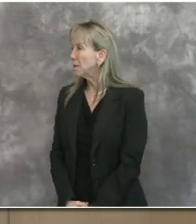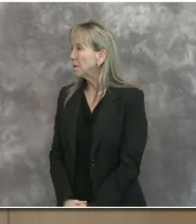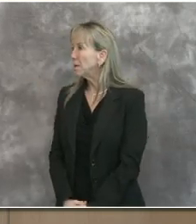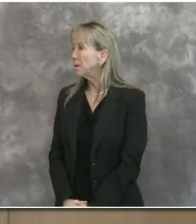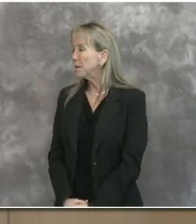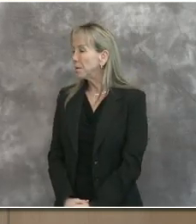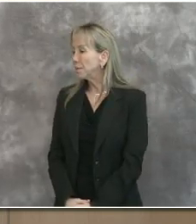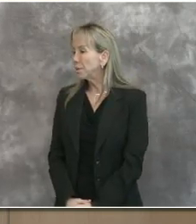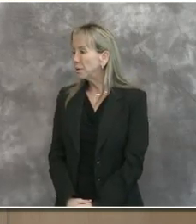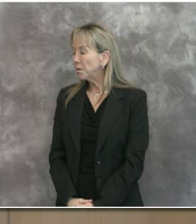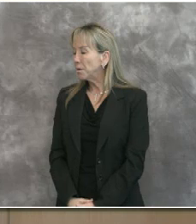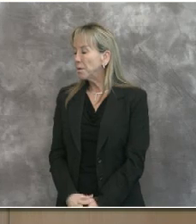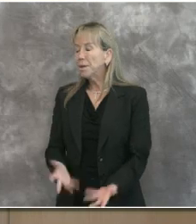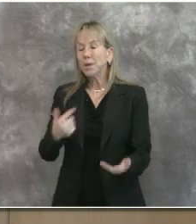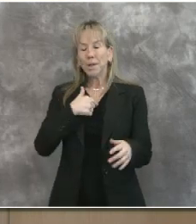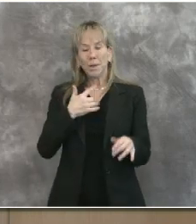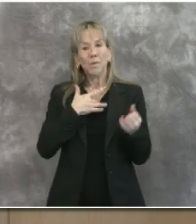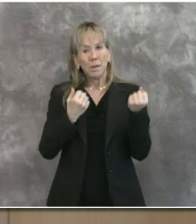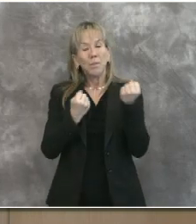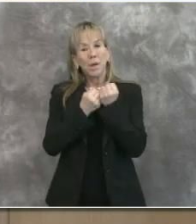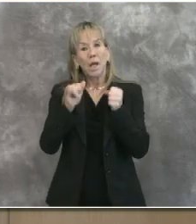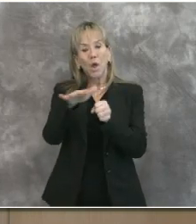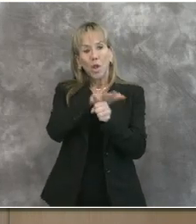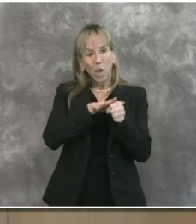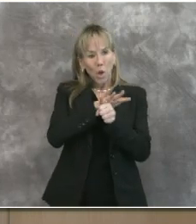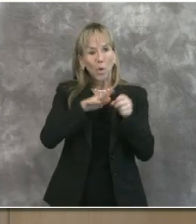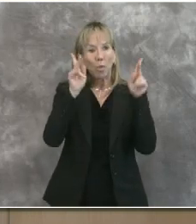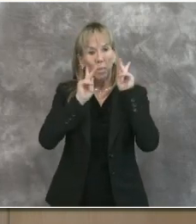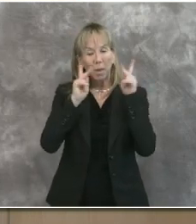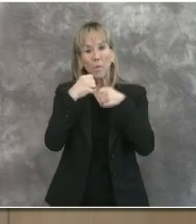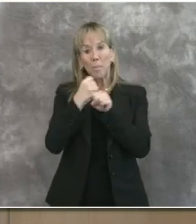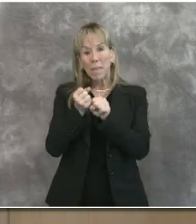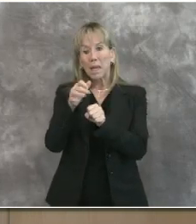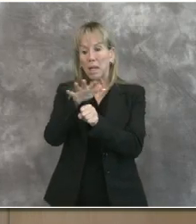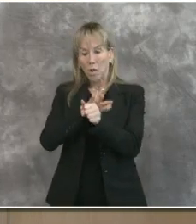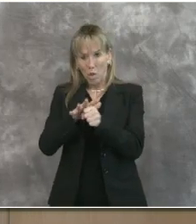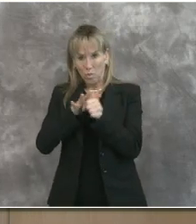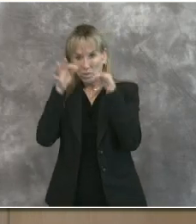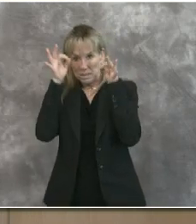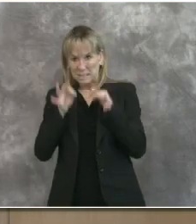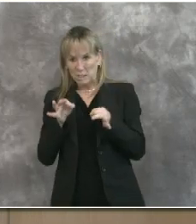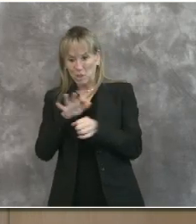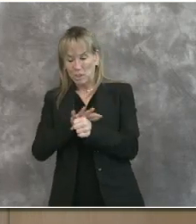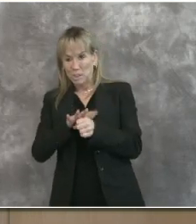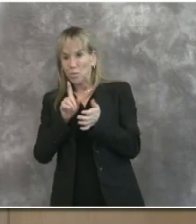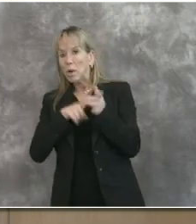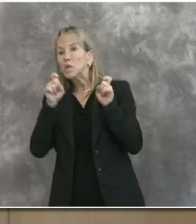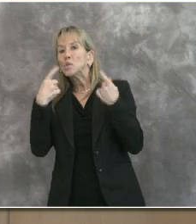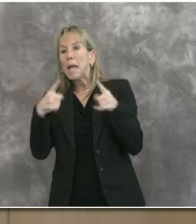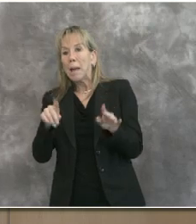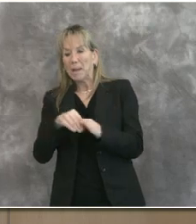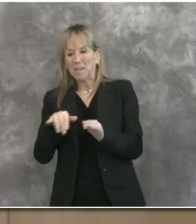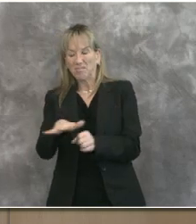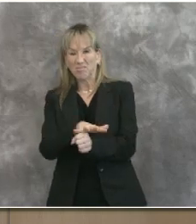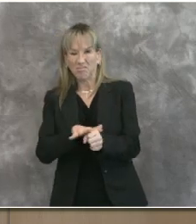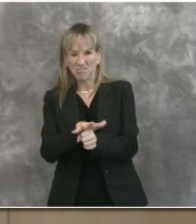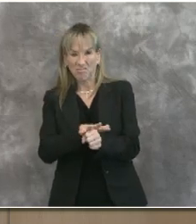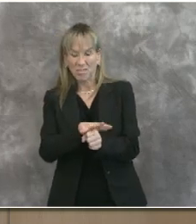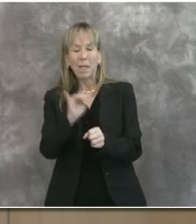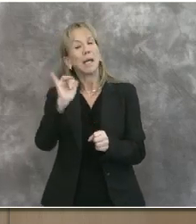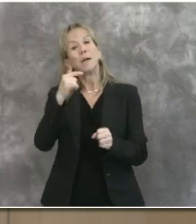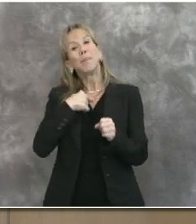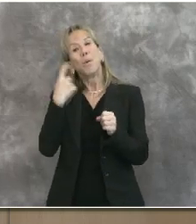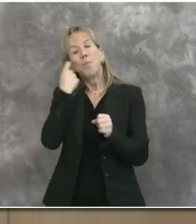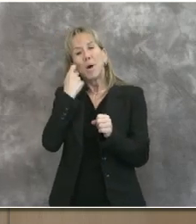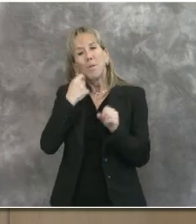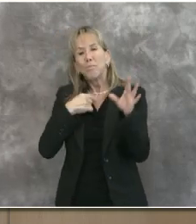good that local people are making local decisions about what should be done. And again, one of the comments I mentioned in my remarks